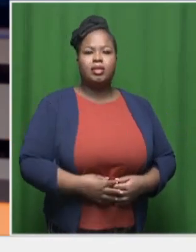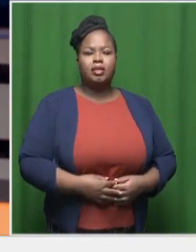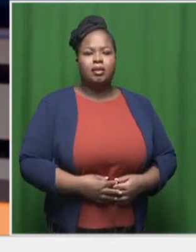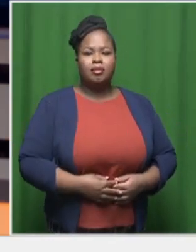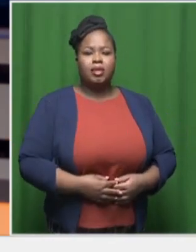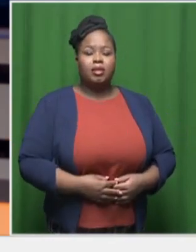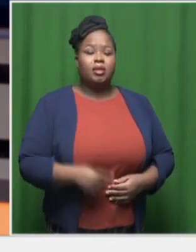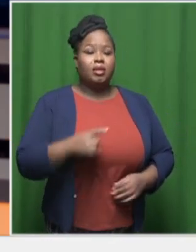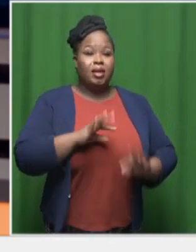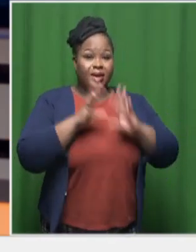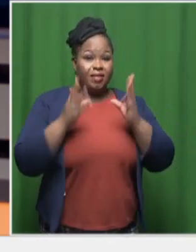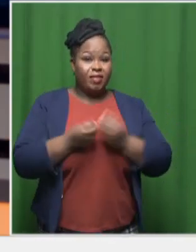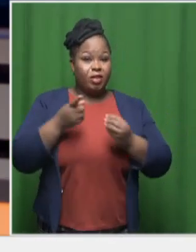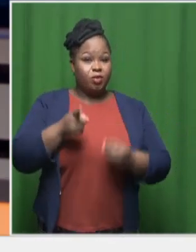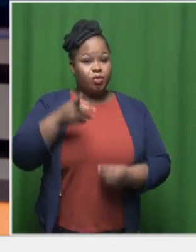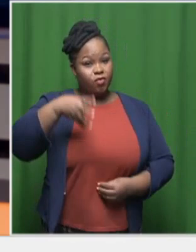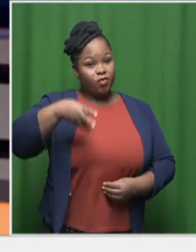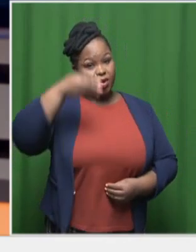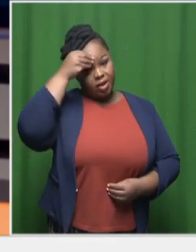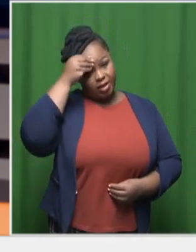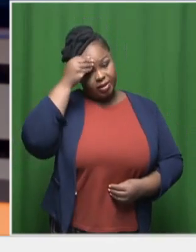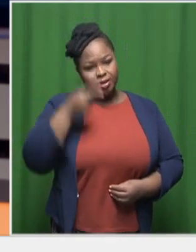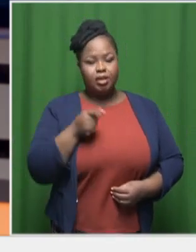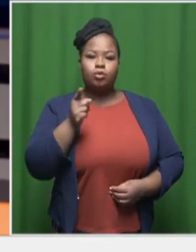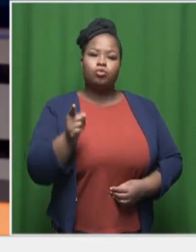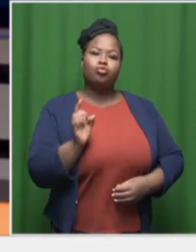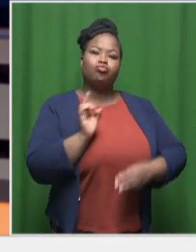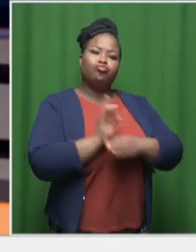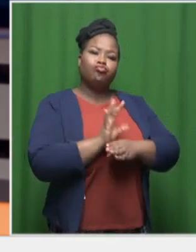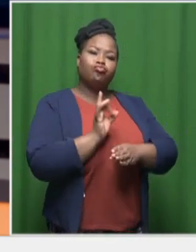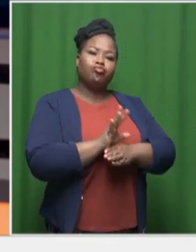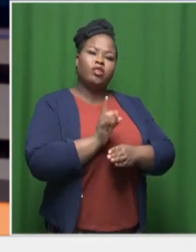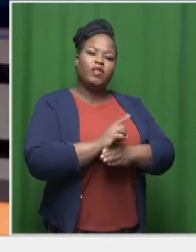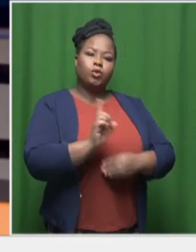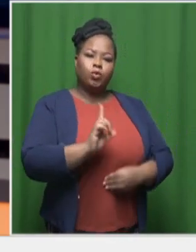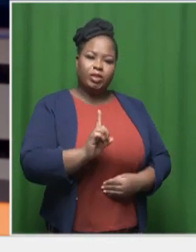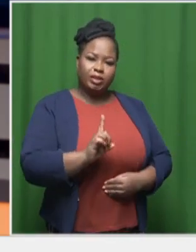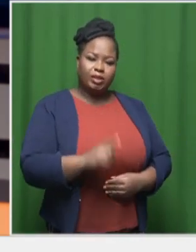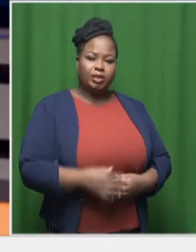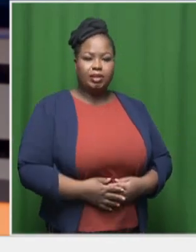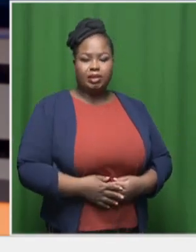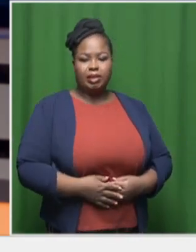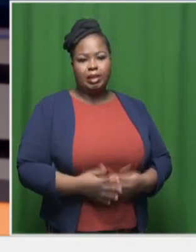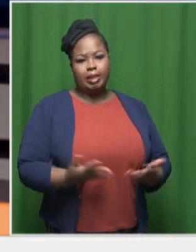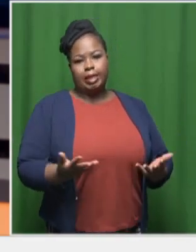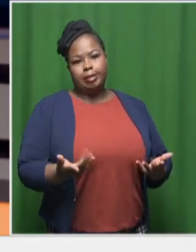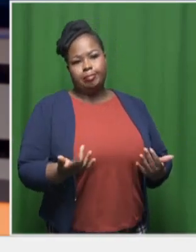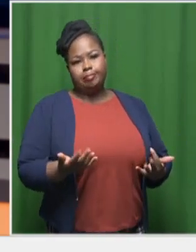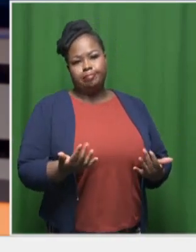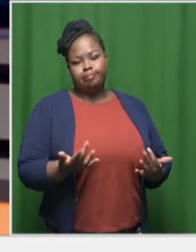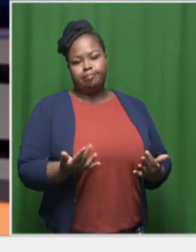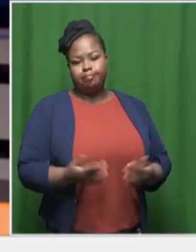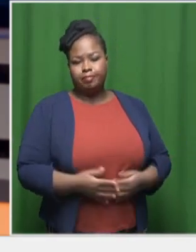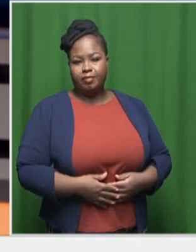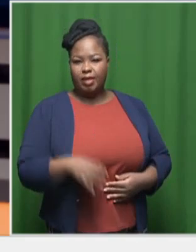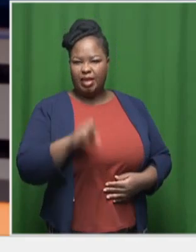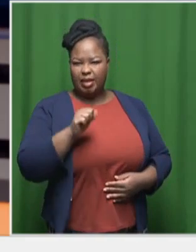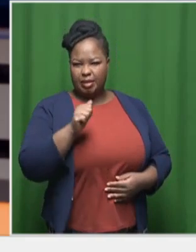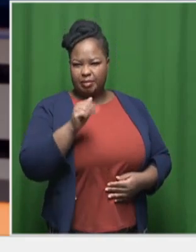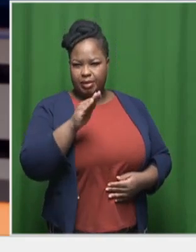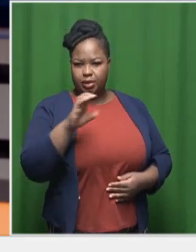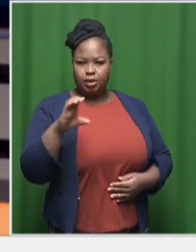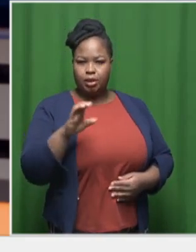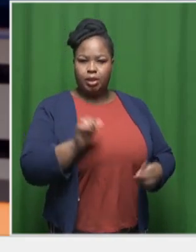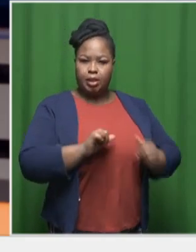those lessons learned, but also the advice that you would give in terms of how to make the